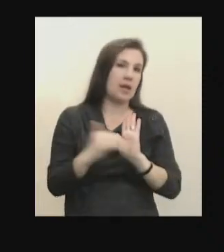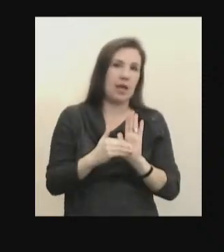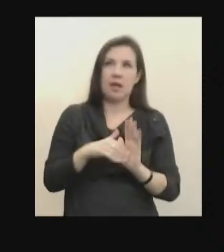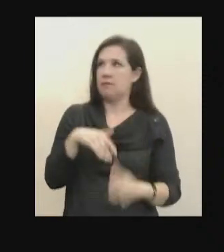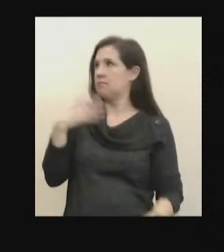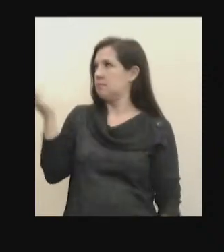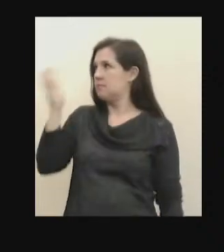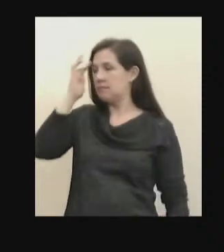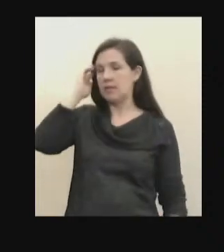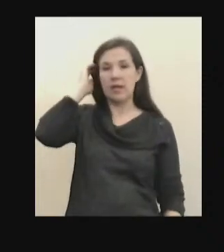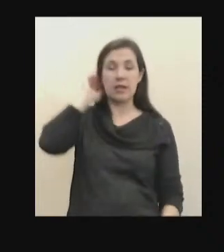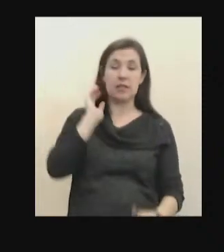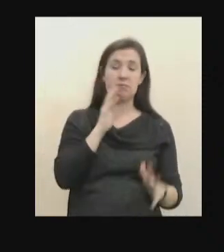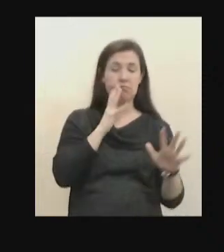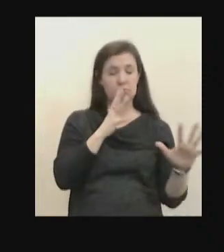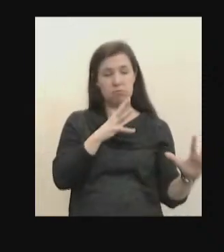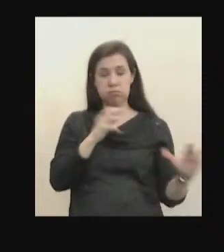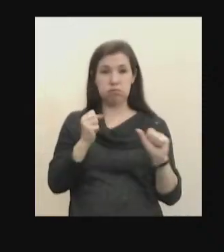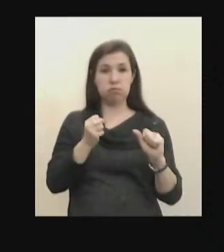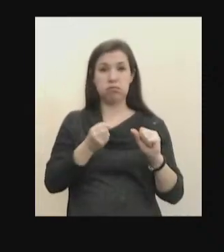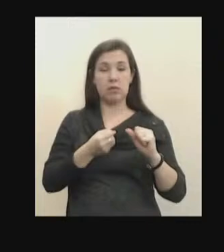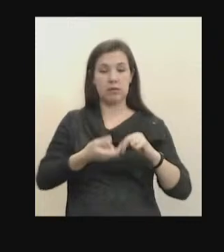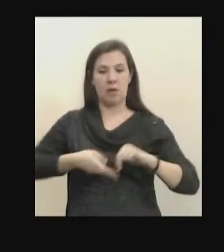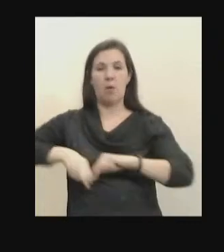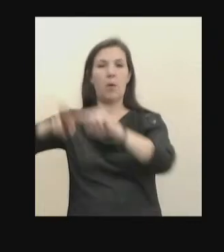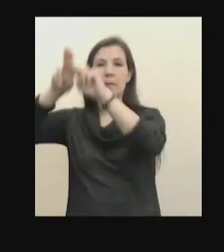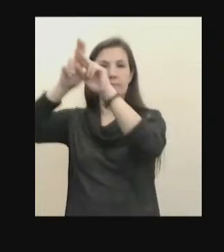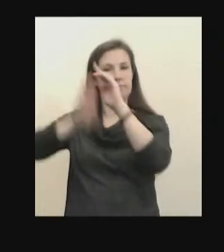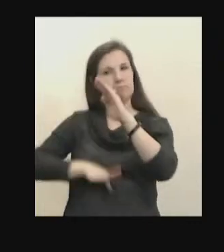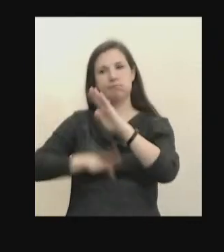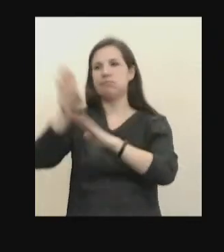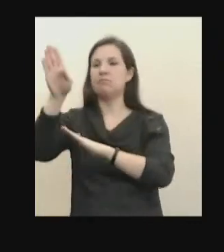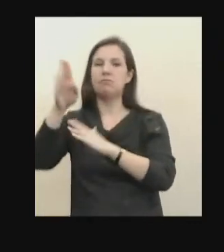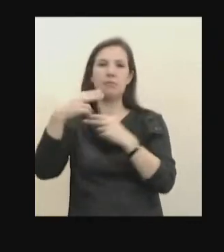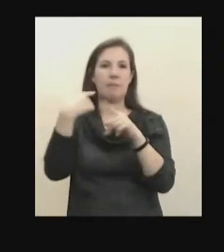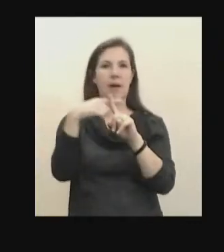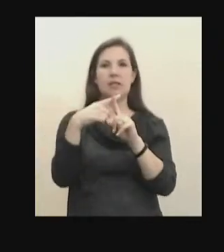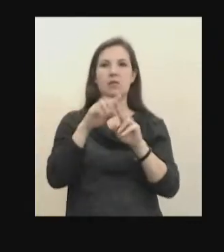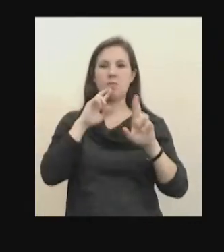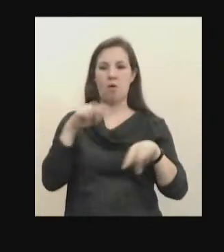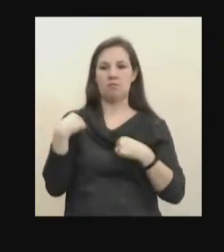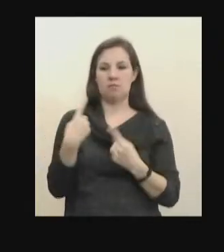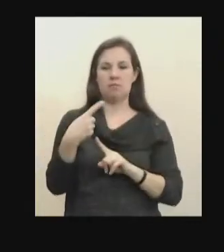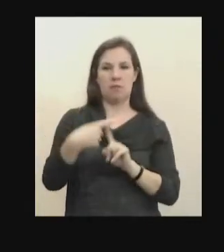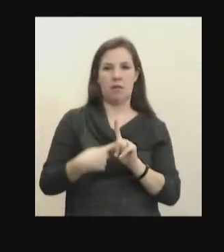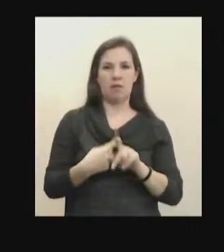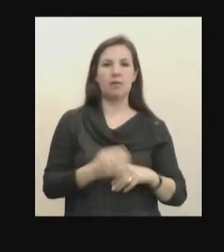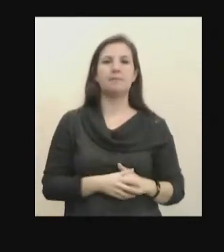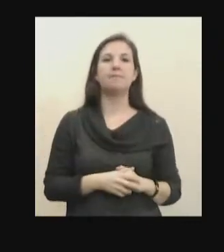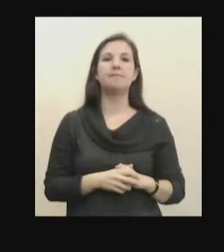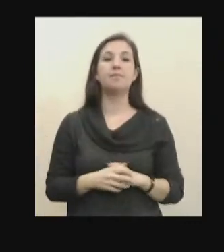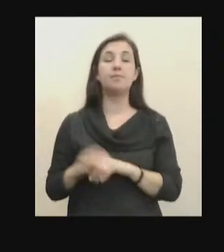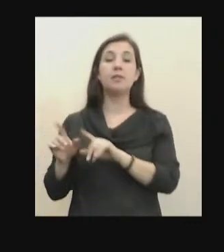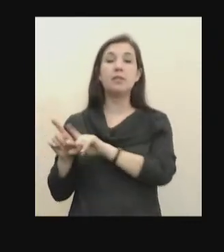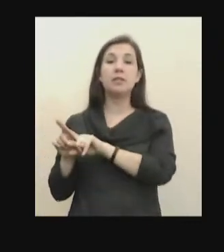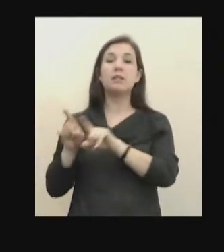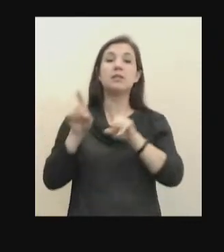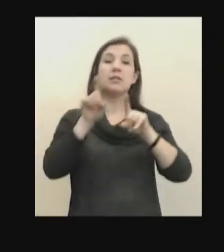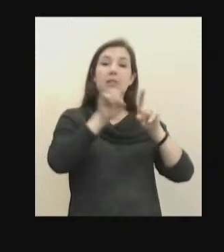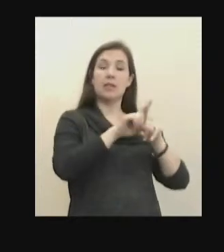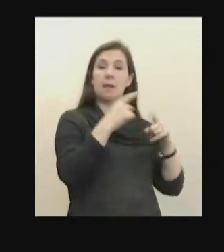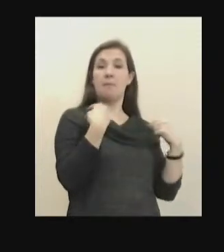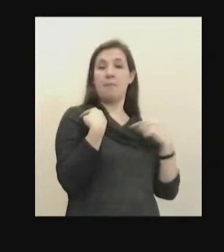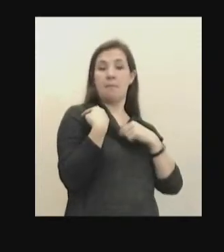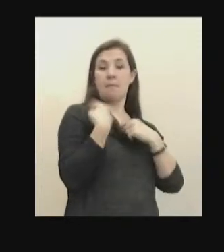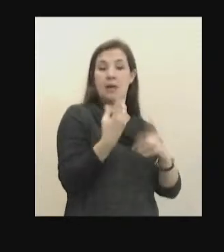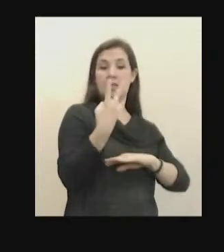rapid increase in cases and the rapid increase of positivity report in the last month. Same goes for cases over the past 7 days